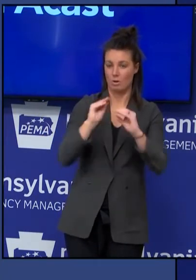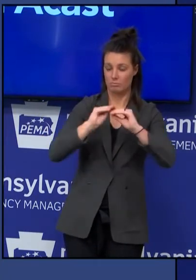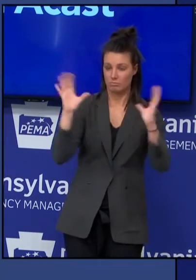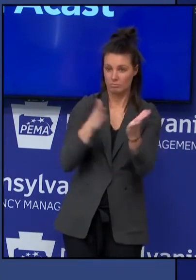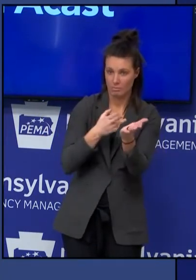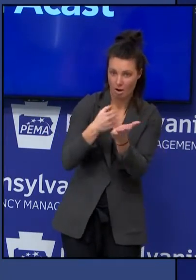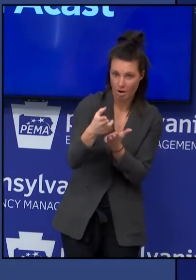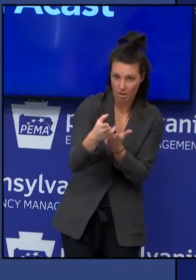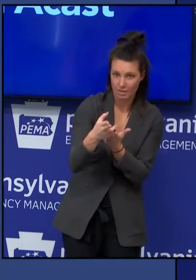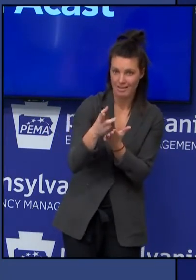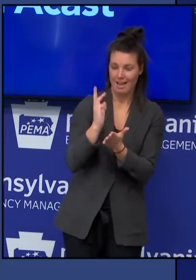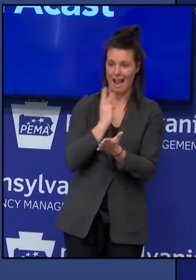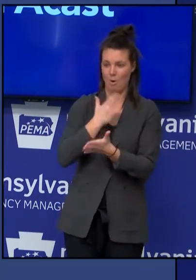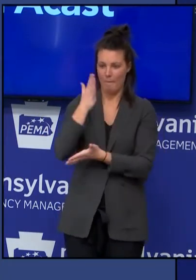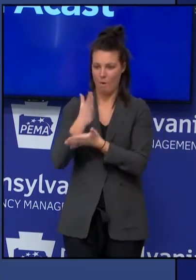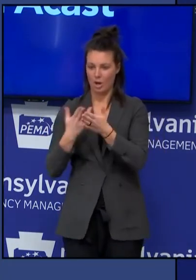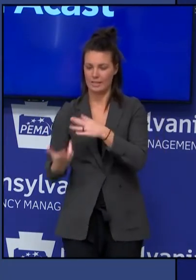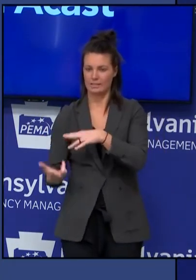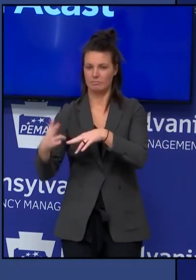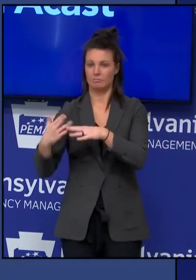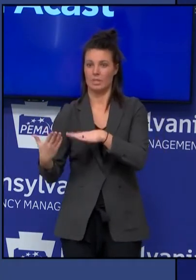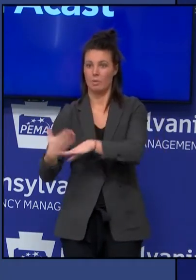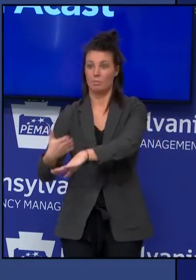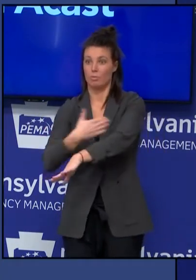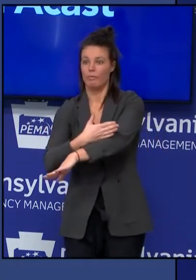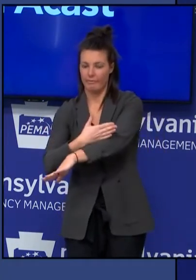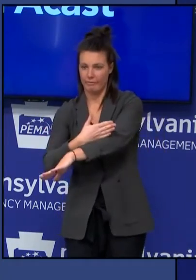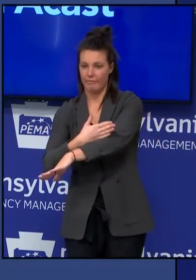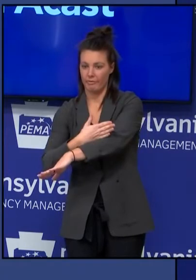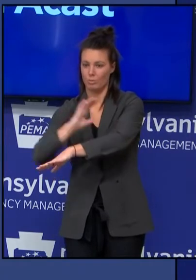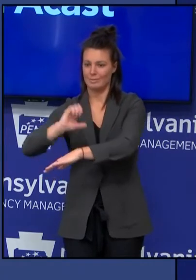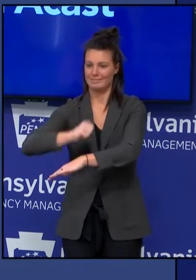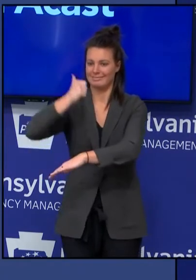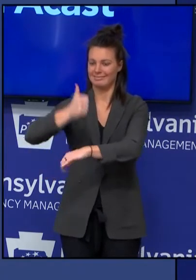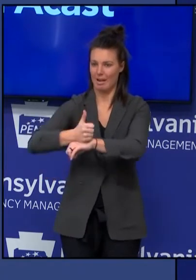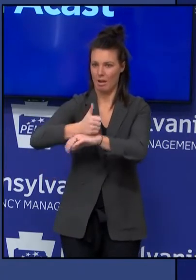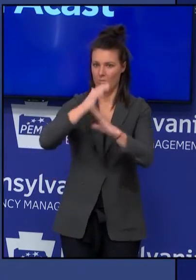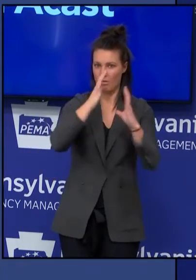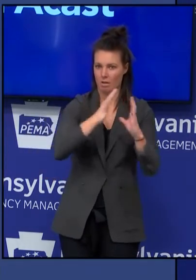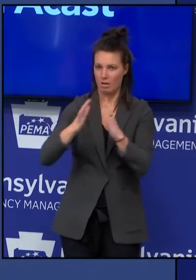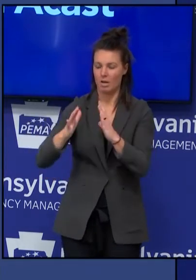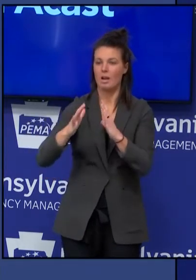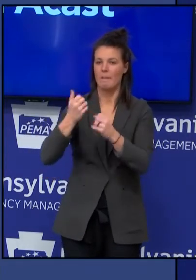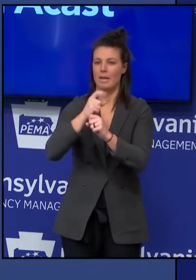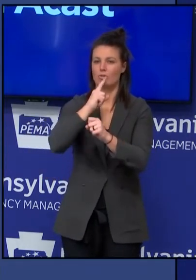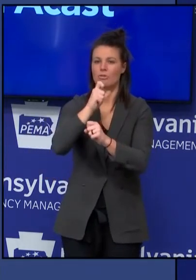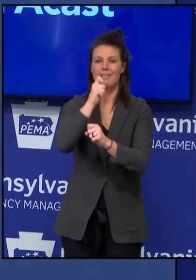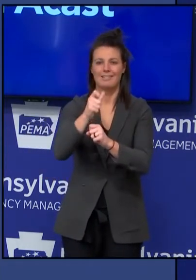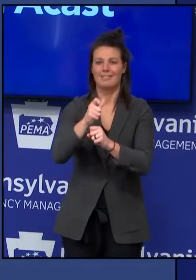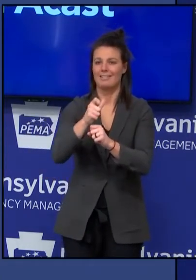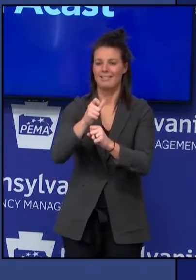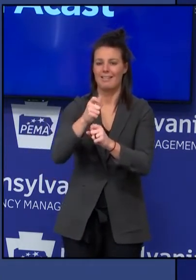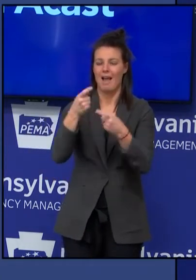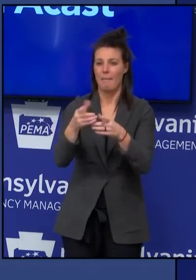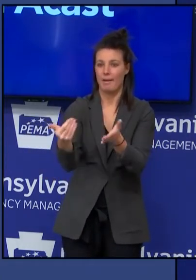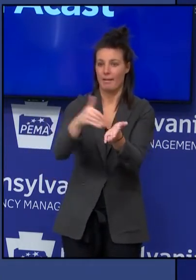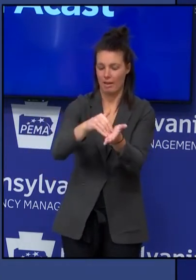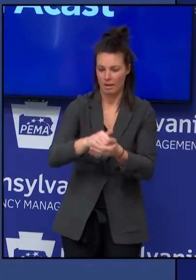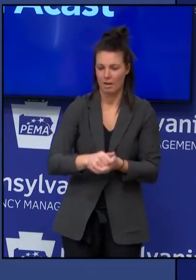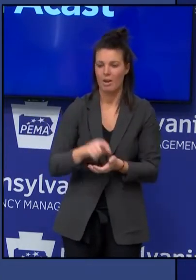transparency, our end of the bargain is improved upon, and we put the controls in place to not have this happen again by working more